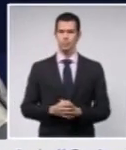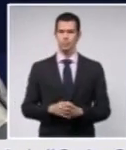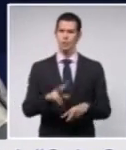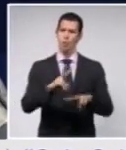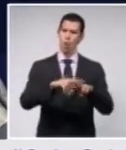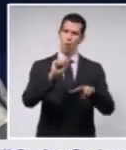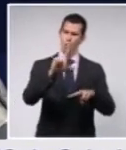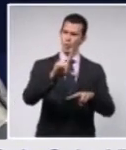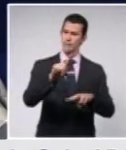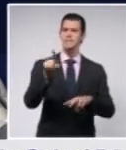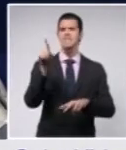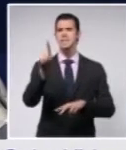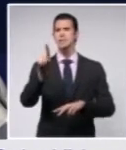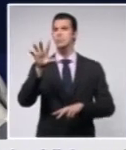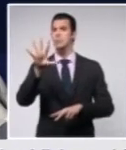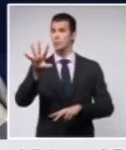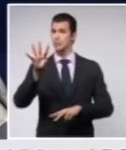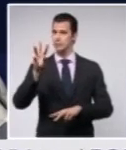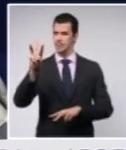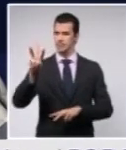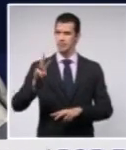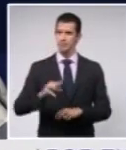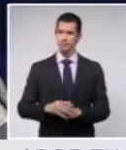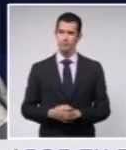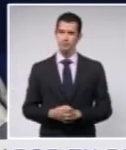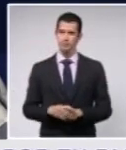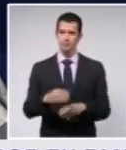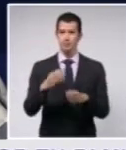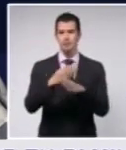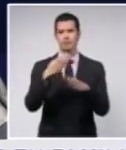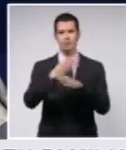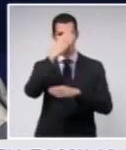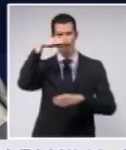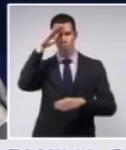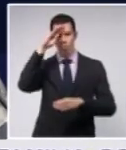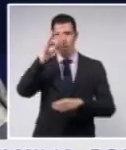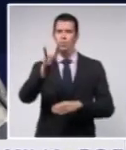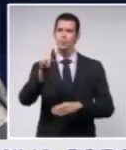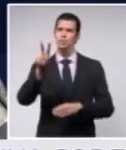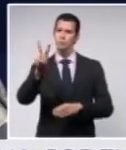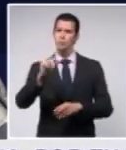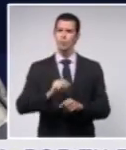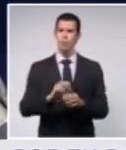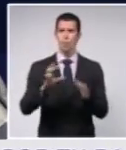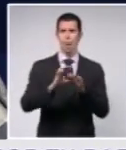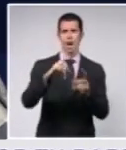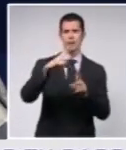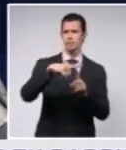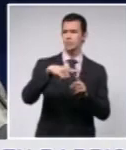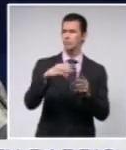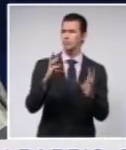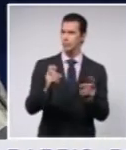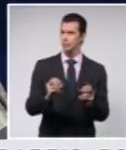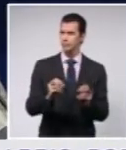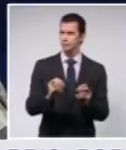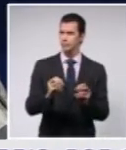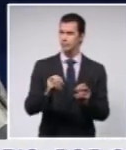1,192, Ciego de Avila, 548, Camagüey,